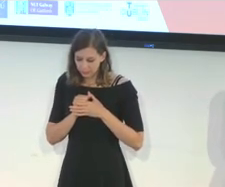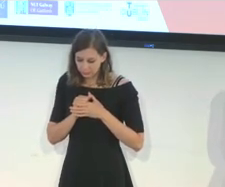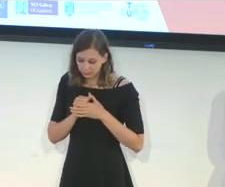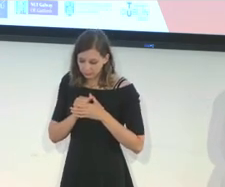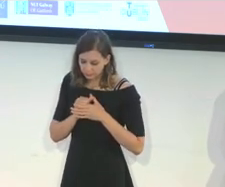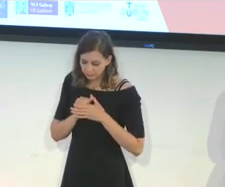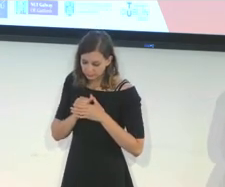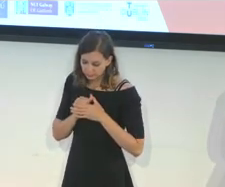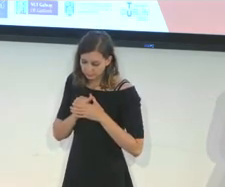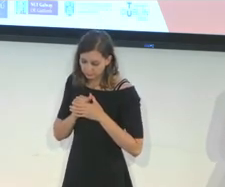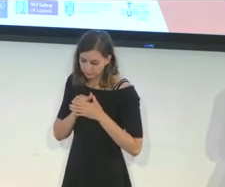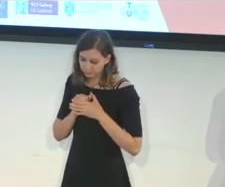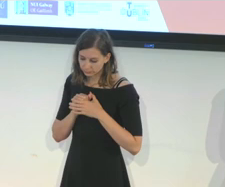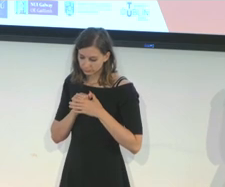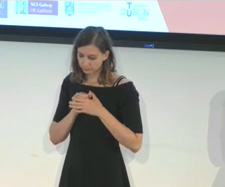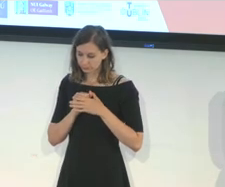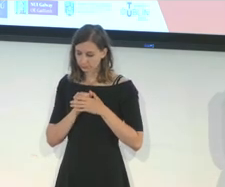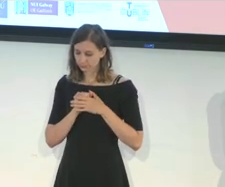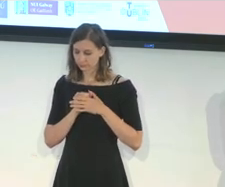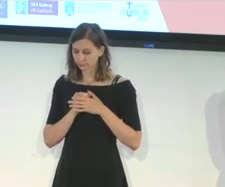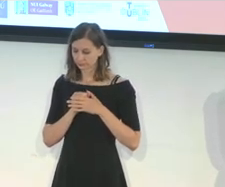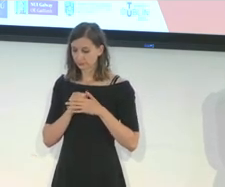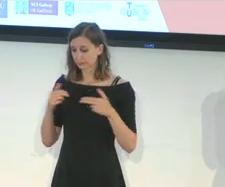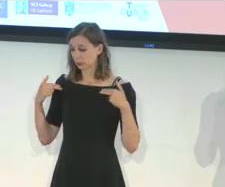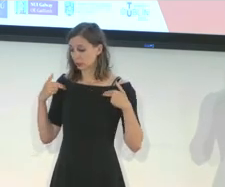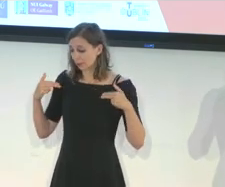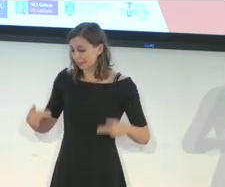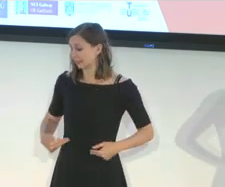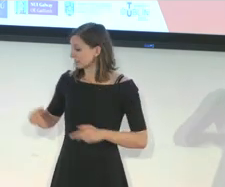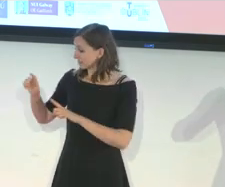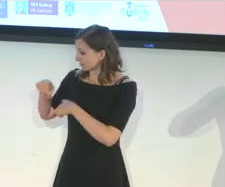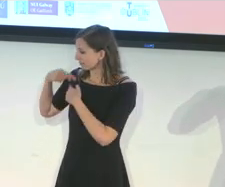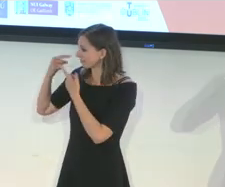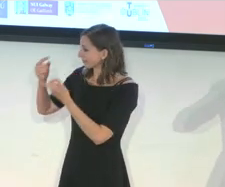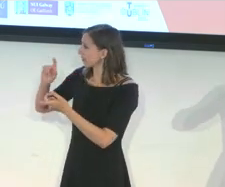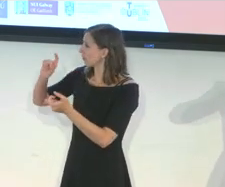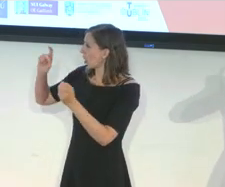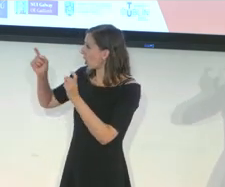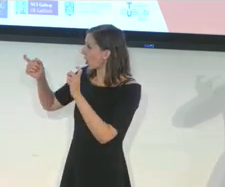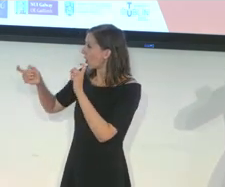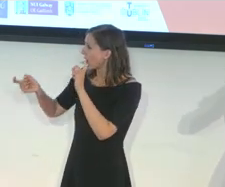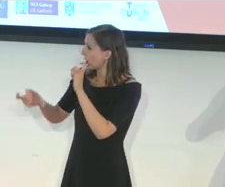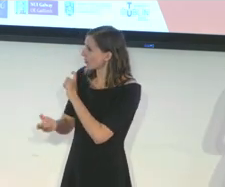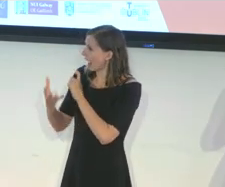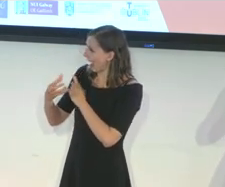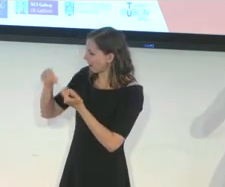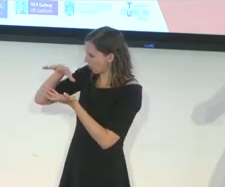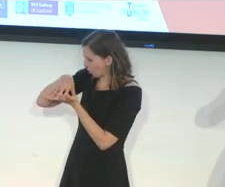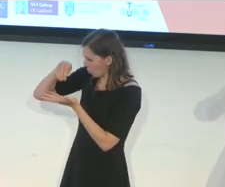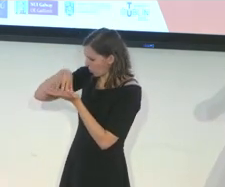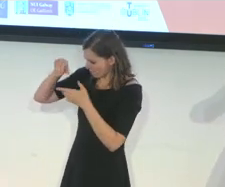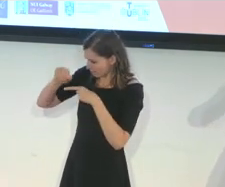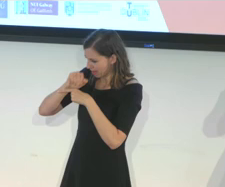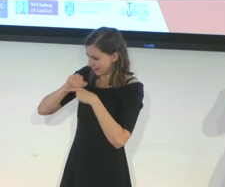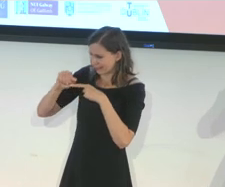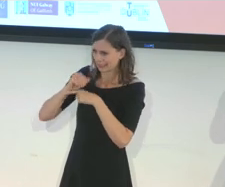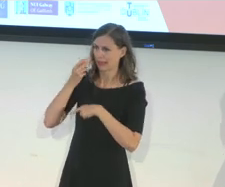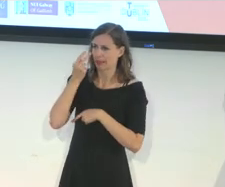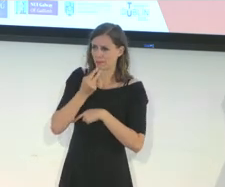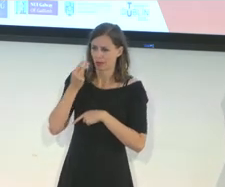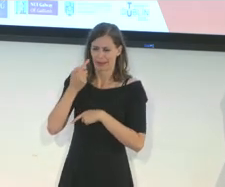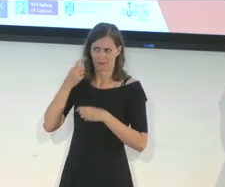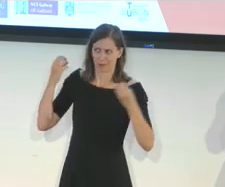been practicing the skill of lip reading possibly for thousands of years. It's